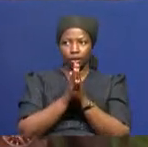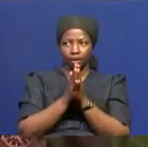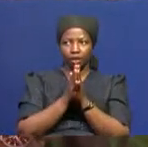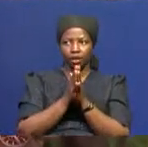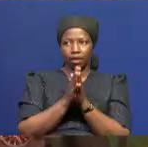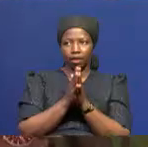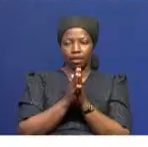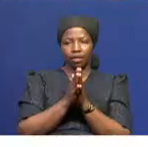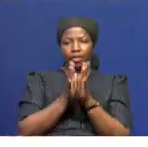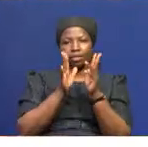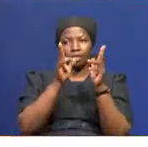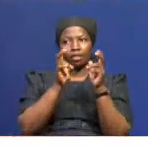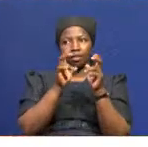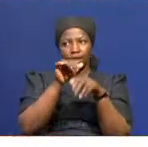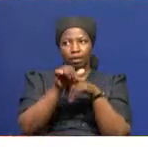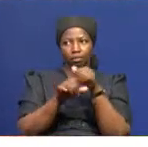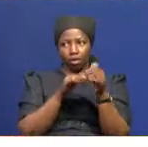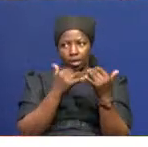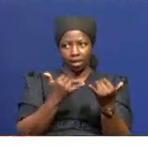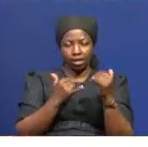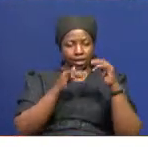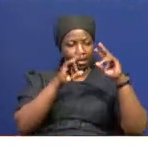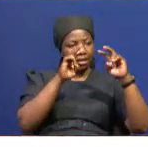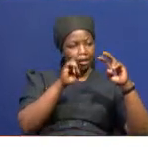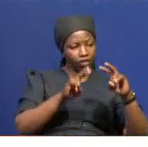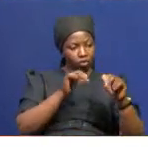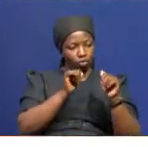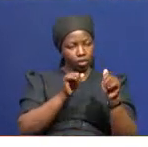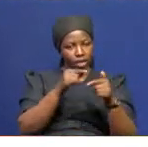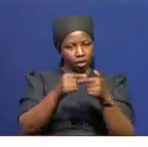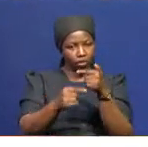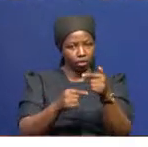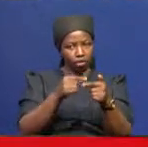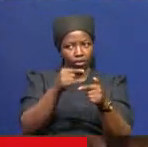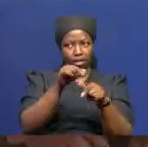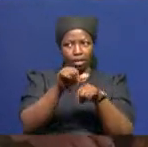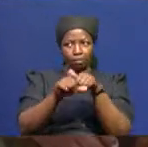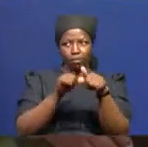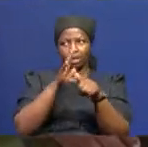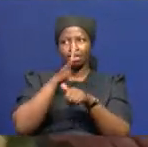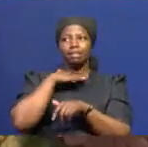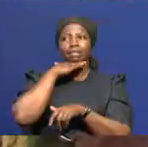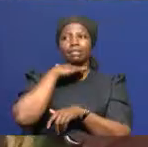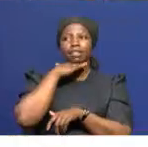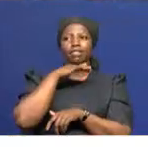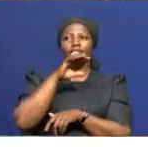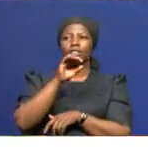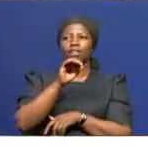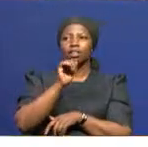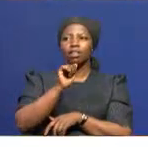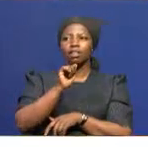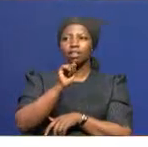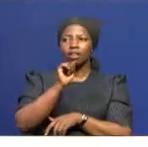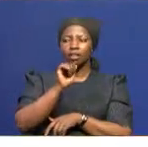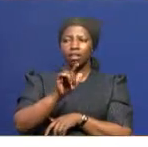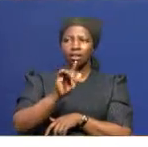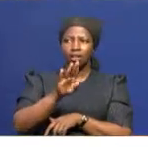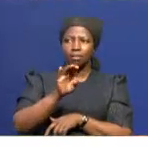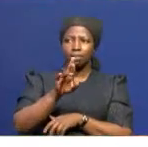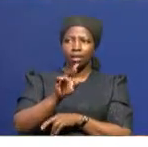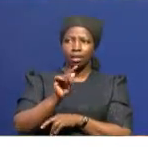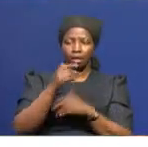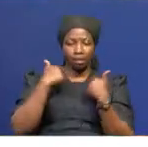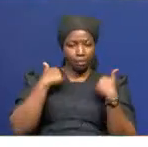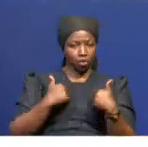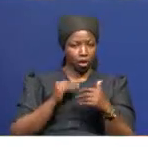on the issue of the current investigations that are going on in relation to the death of Mr. Albert Ojwang. I would